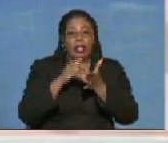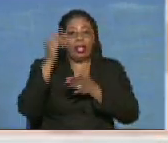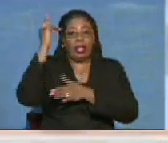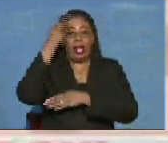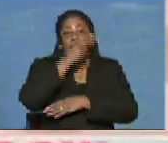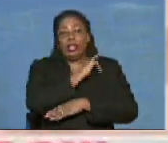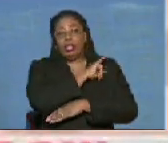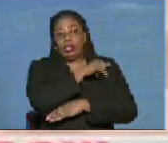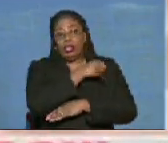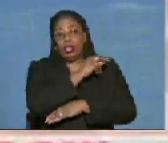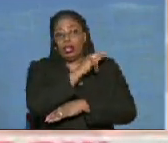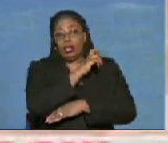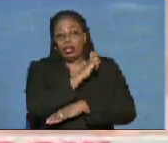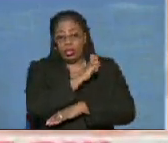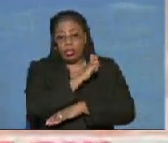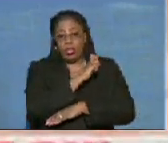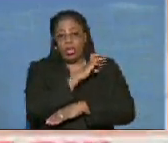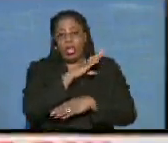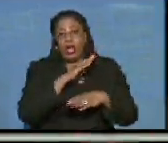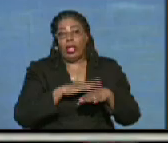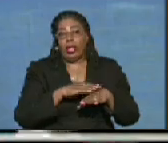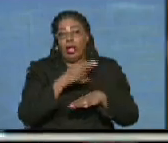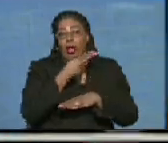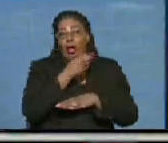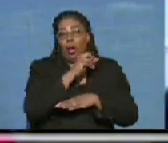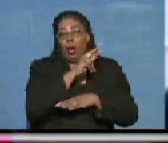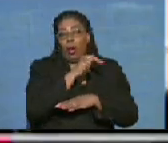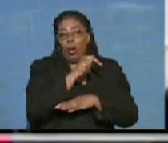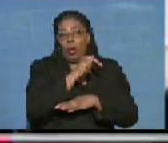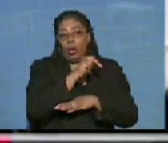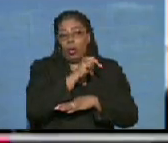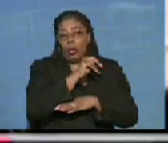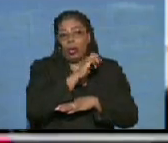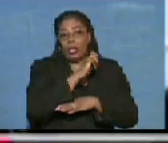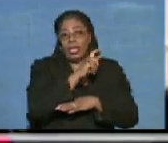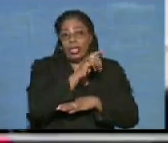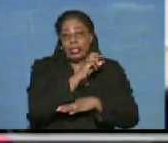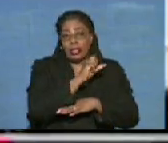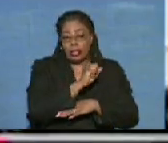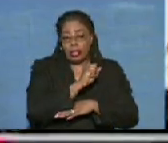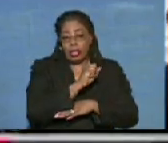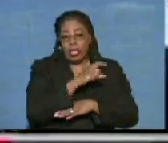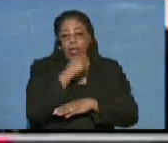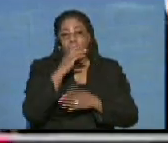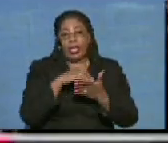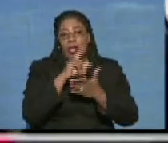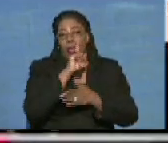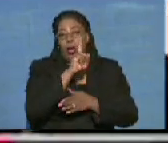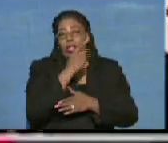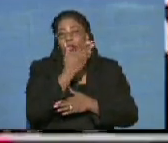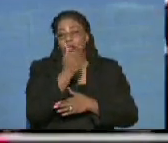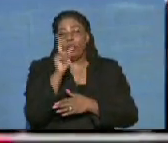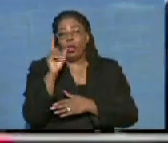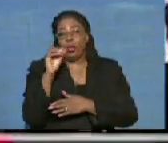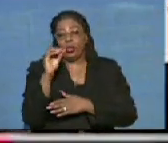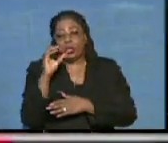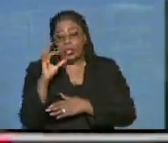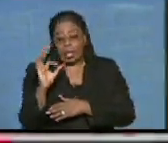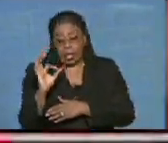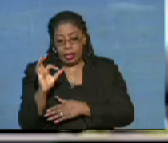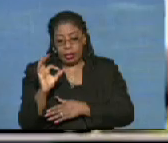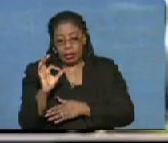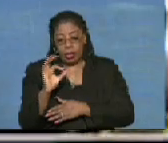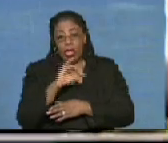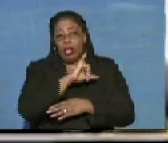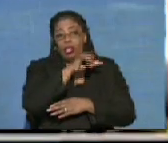Hornets. Jones and his Hornets would erase a 21-point first-half deficit to beat Indiana 115-109. Jones, in 16